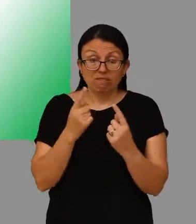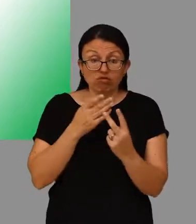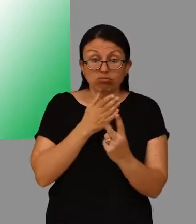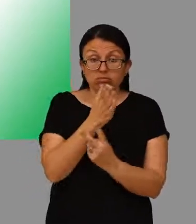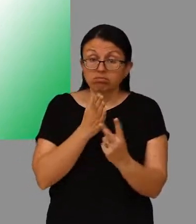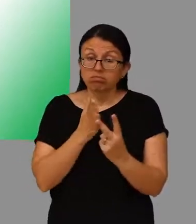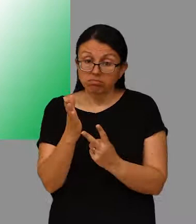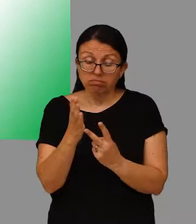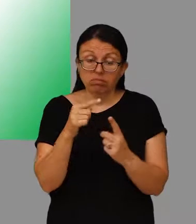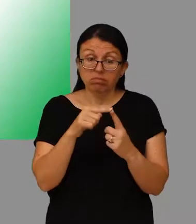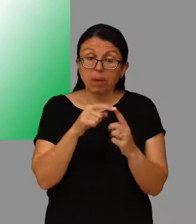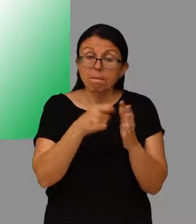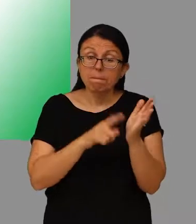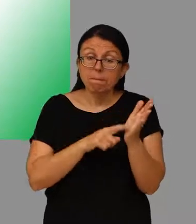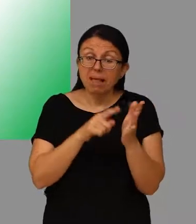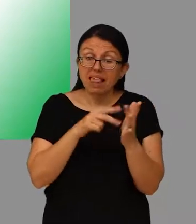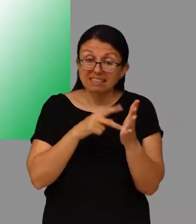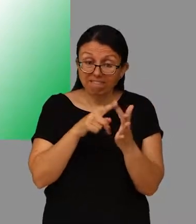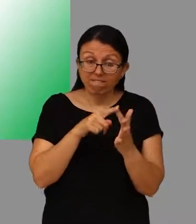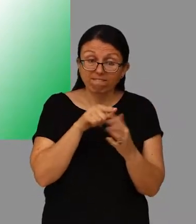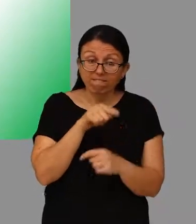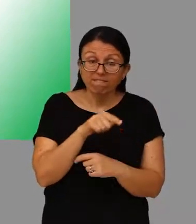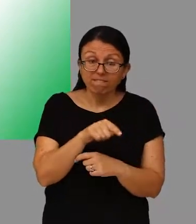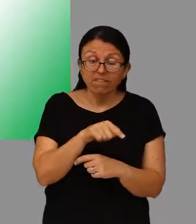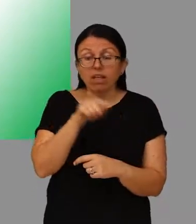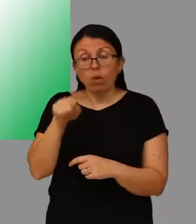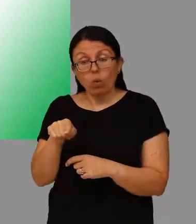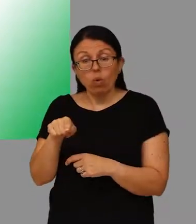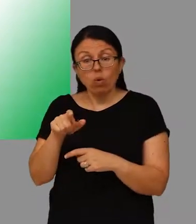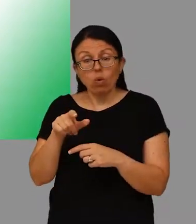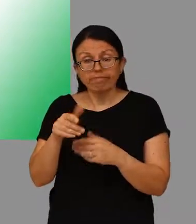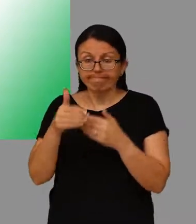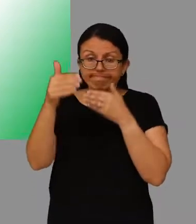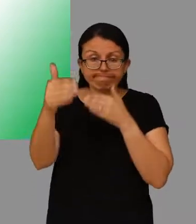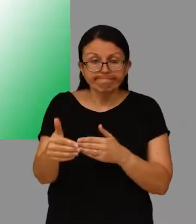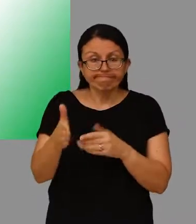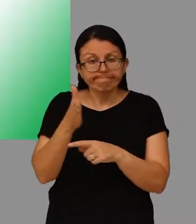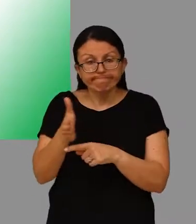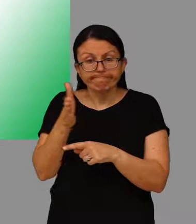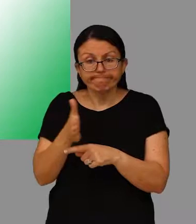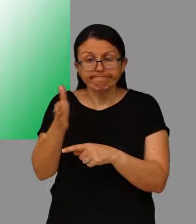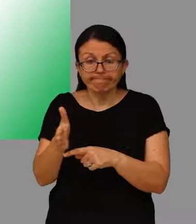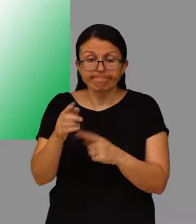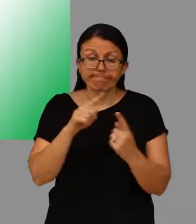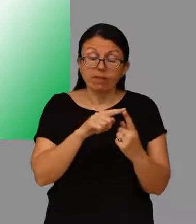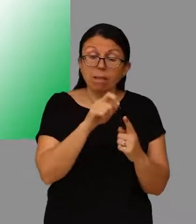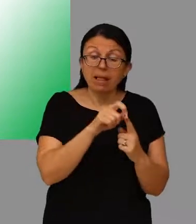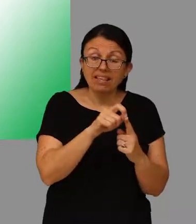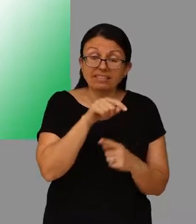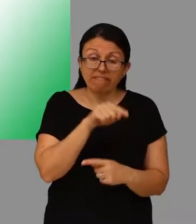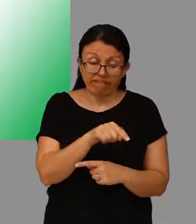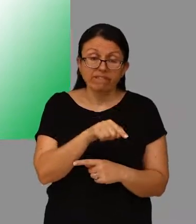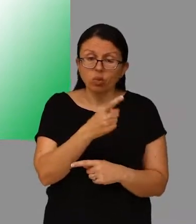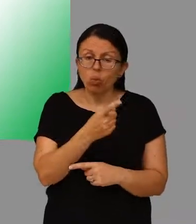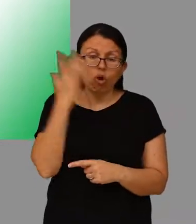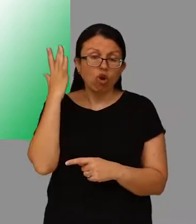different types. There's palliative radiotherapy and then there's a course of radiotherapy. Palliative radiotherapy is administered normally